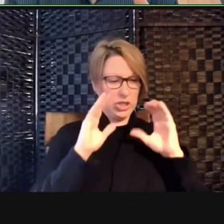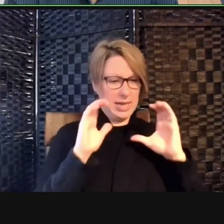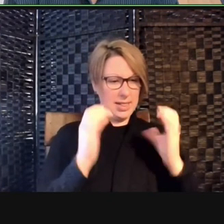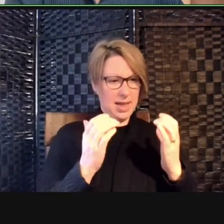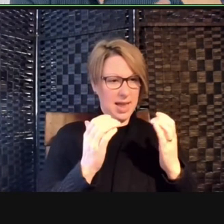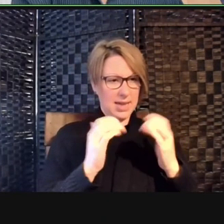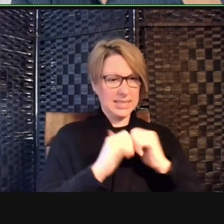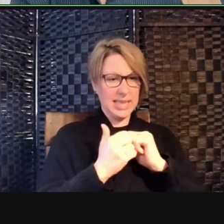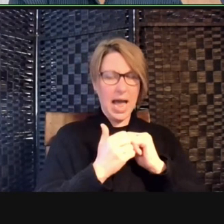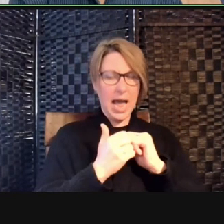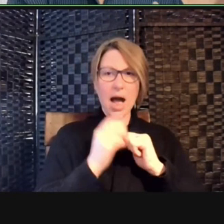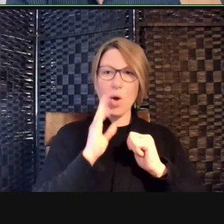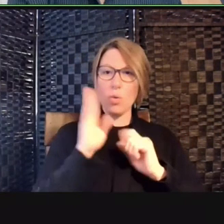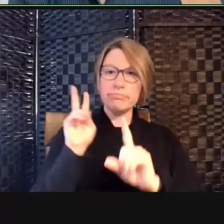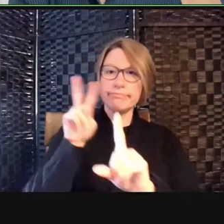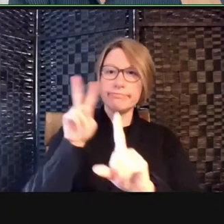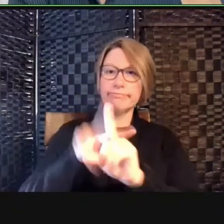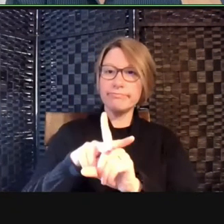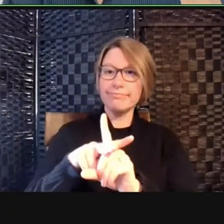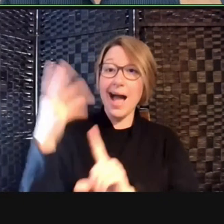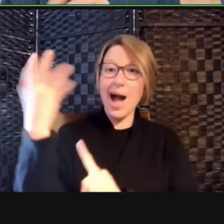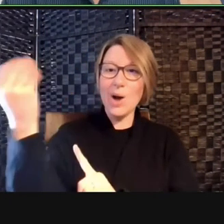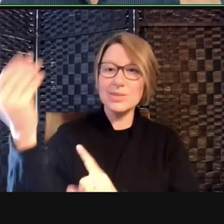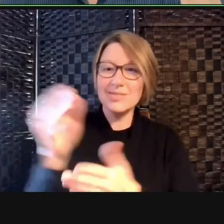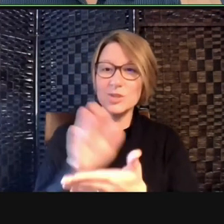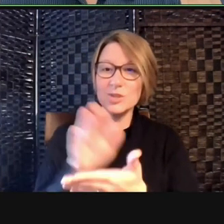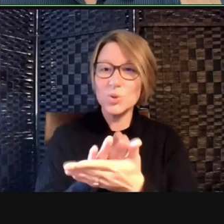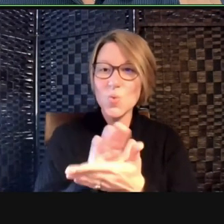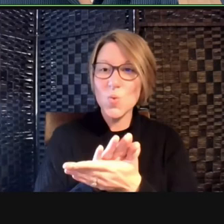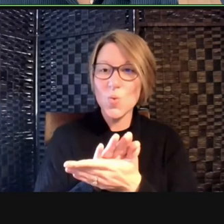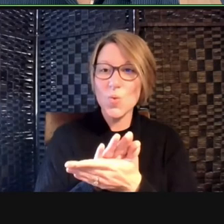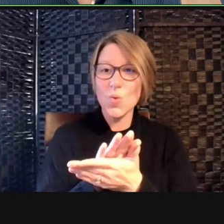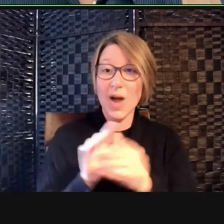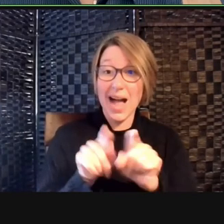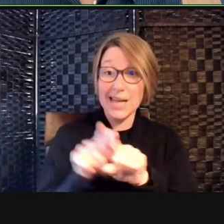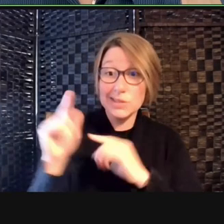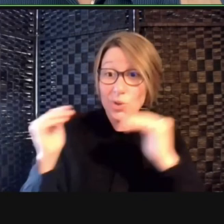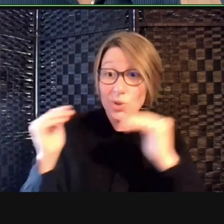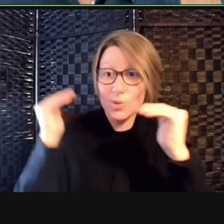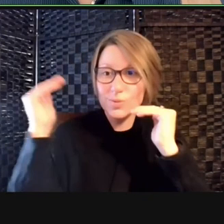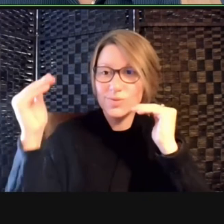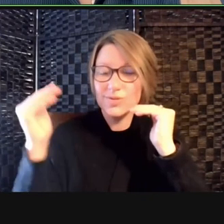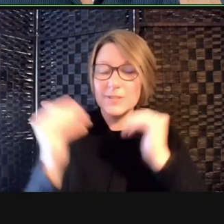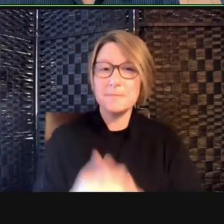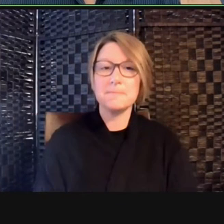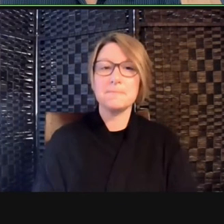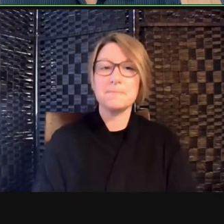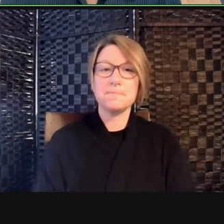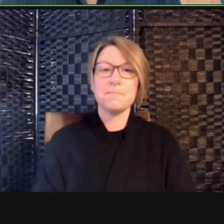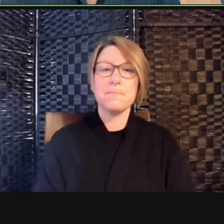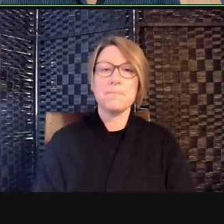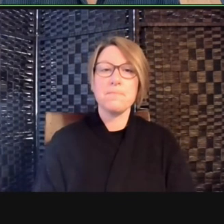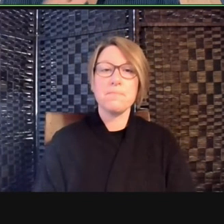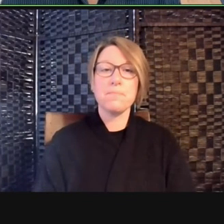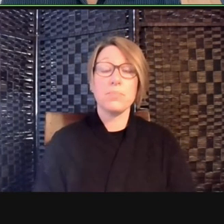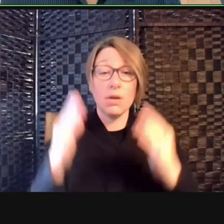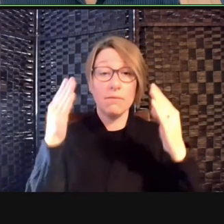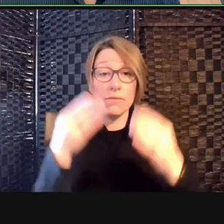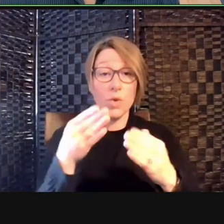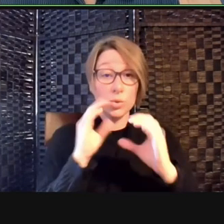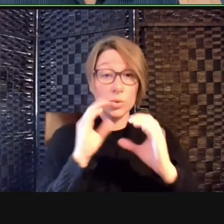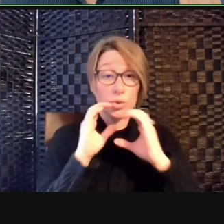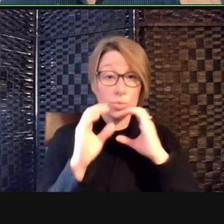How is that going to also help them outside of school? How is that going to help them as an adult? The focus on communication,